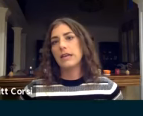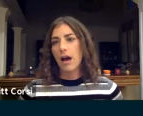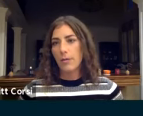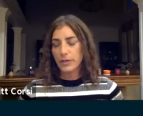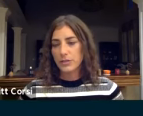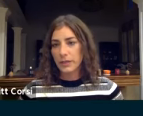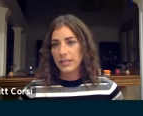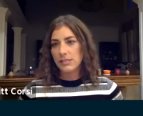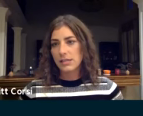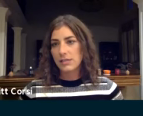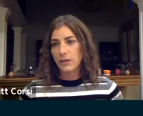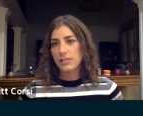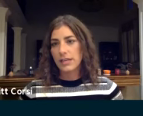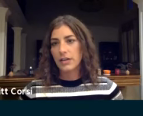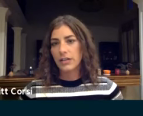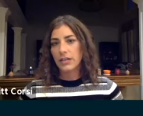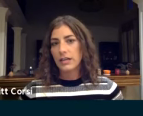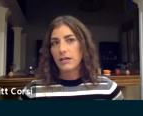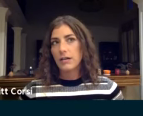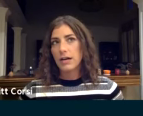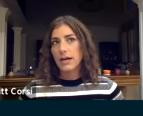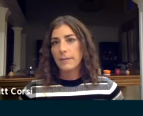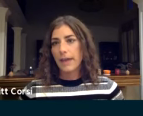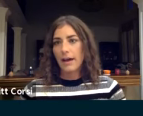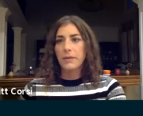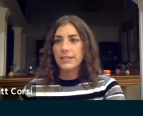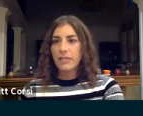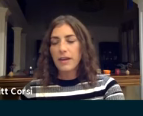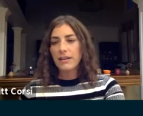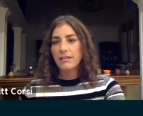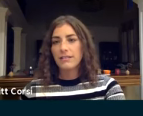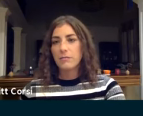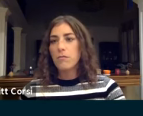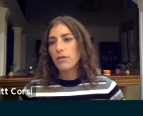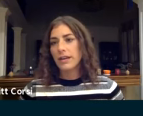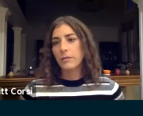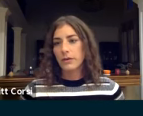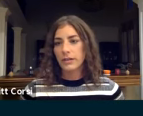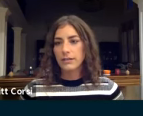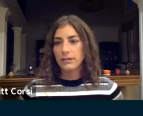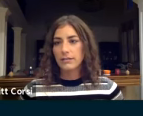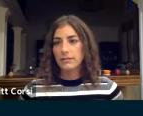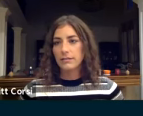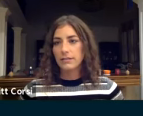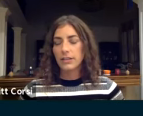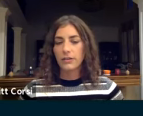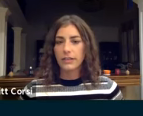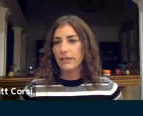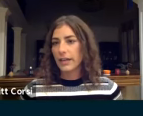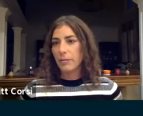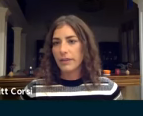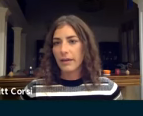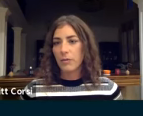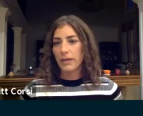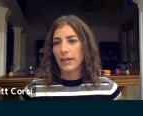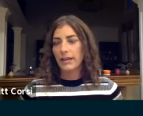regret not pursuing this as far as I could on my deathbed more than I would, you know,